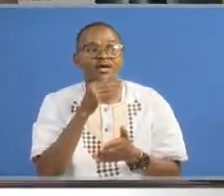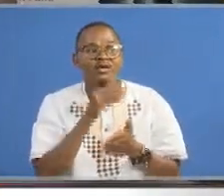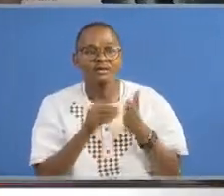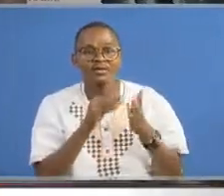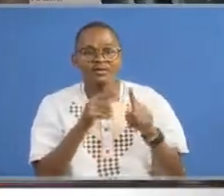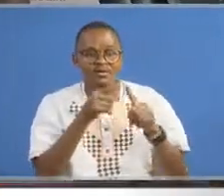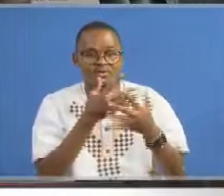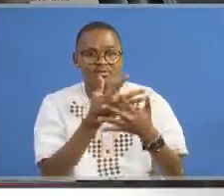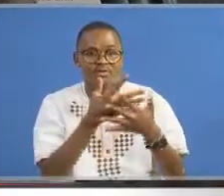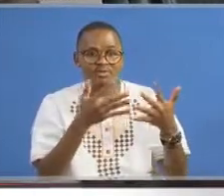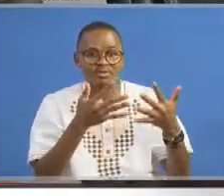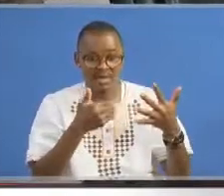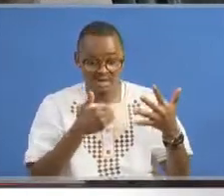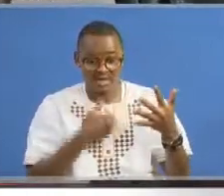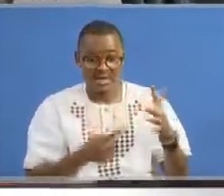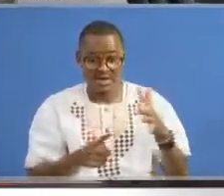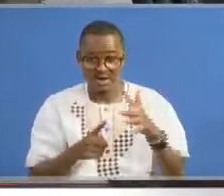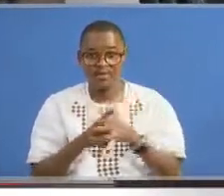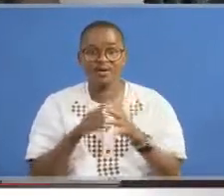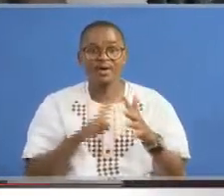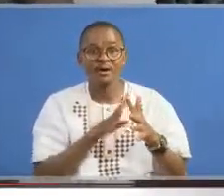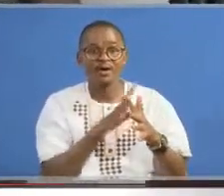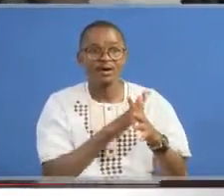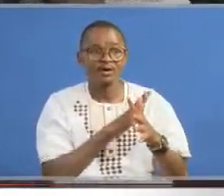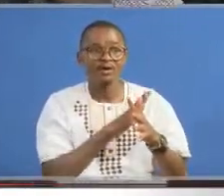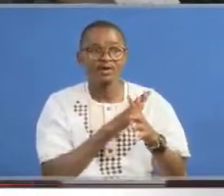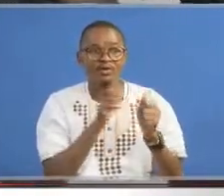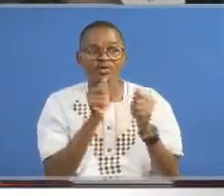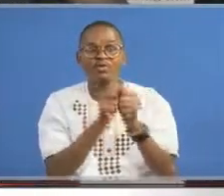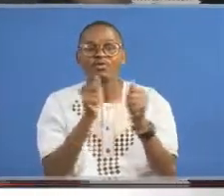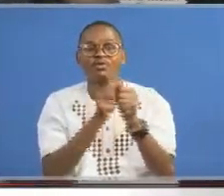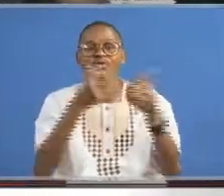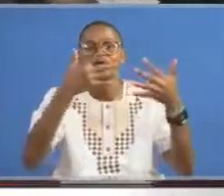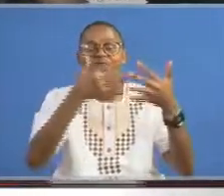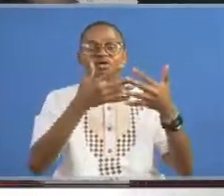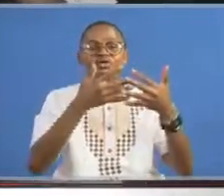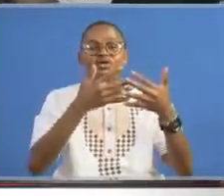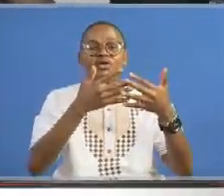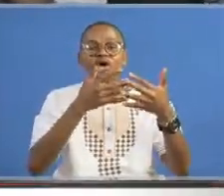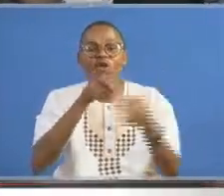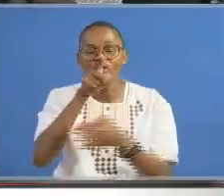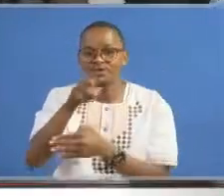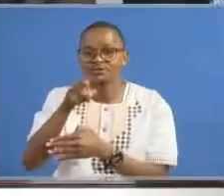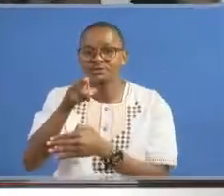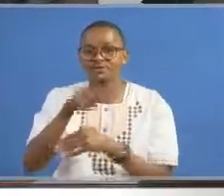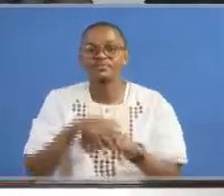to the summon and appeared before the board, thus withdrawal of the arrest orders.